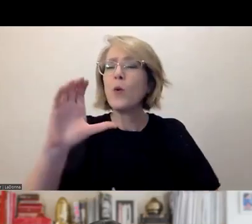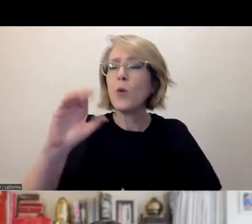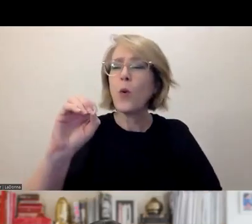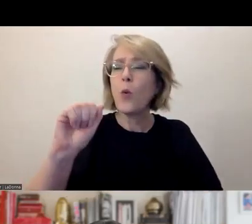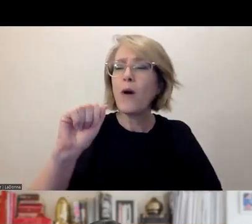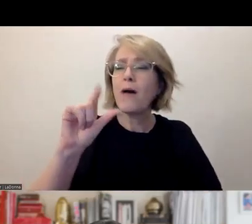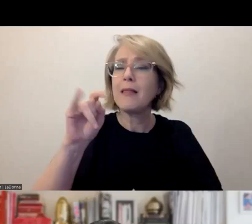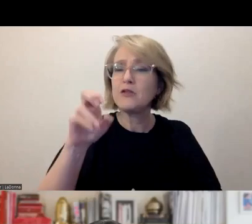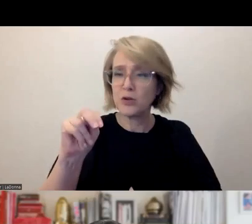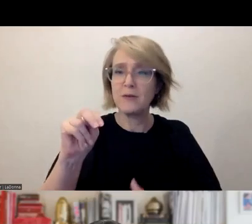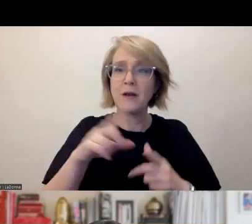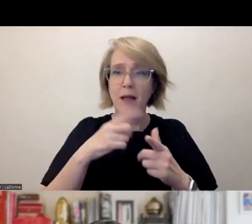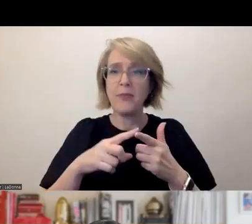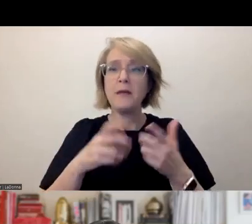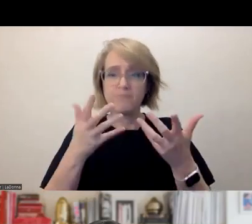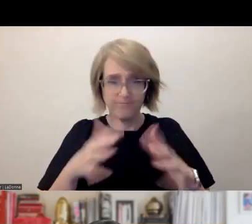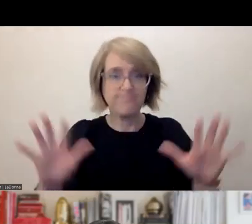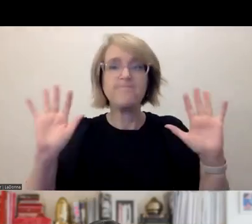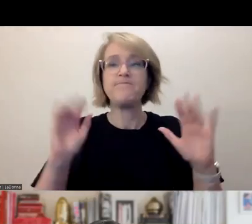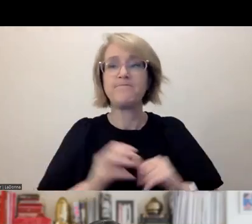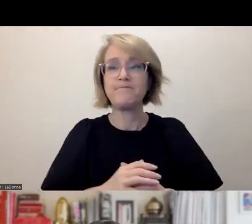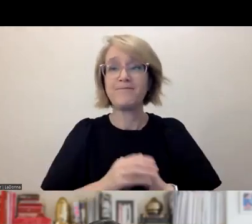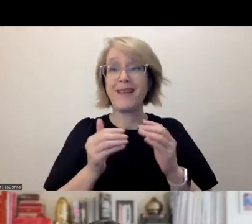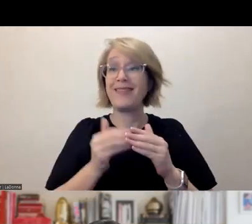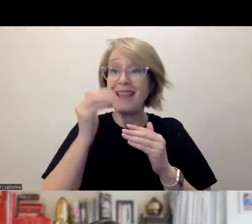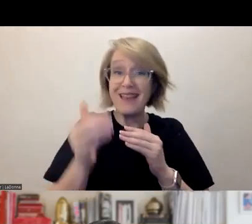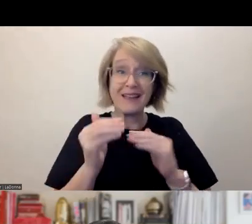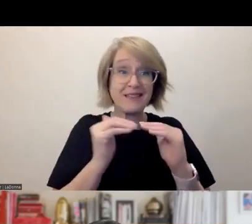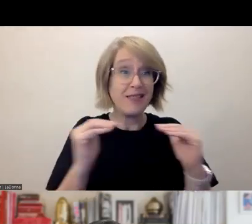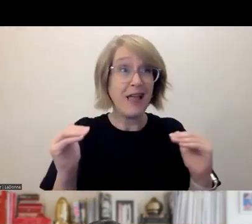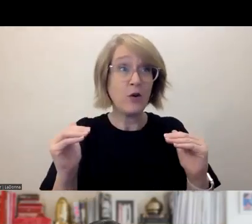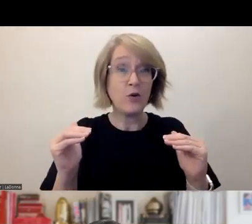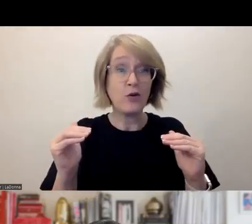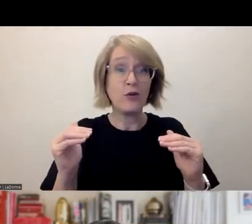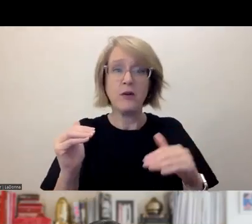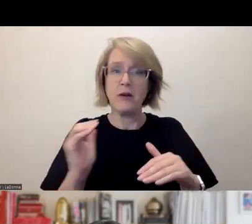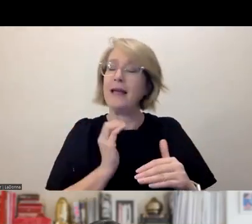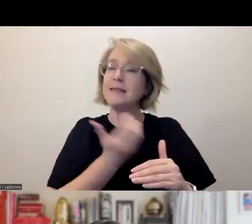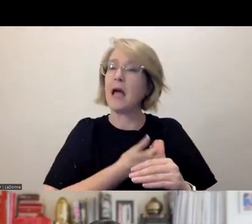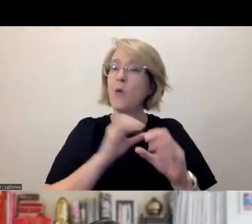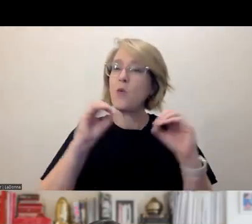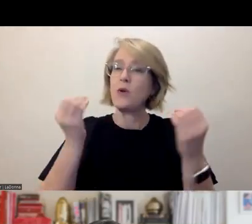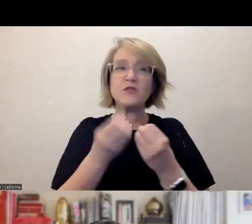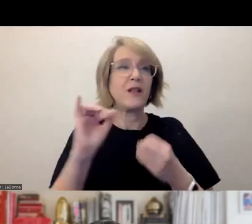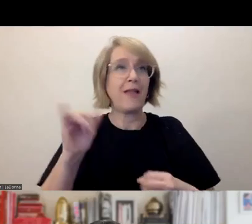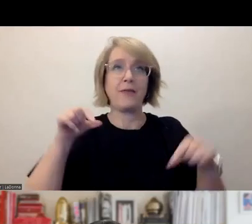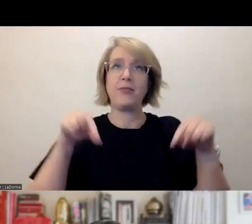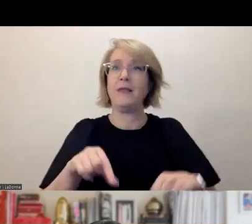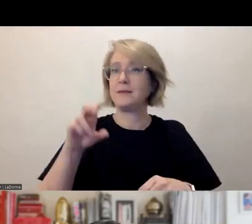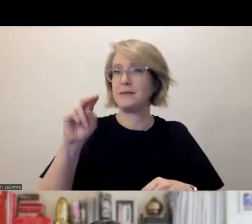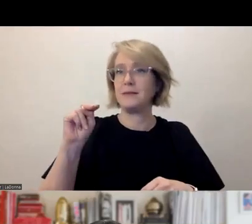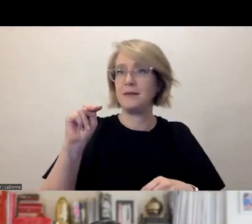then ripples to the next level. And the next level are organizations like Nashville, which has just done such a